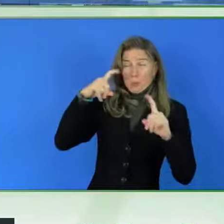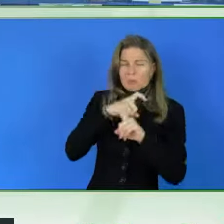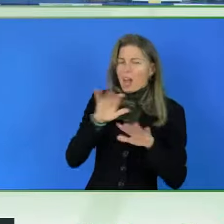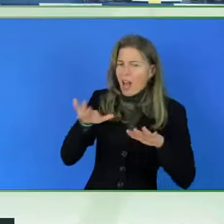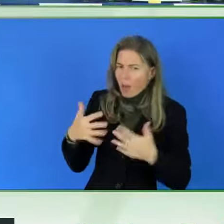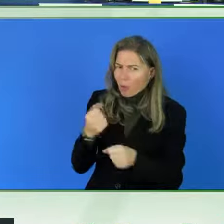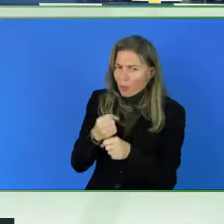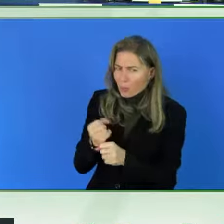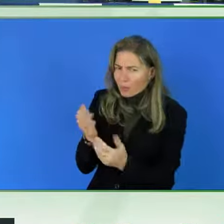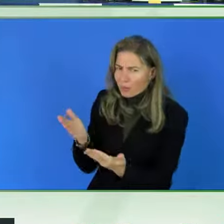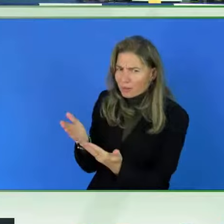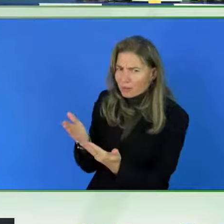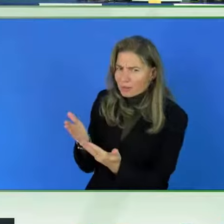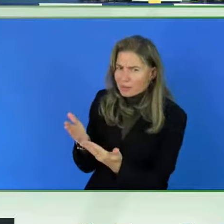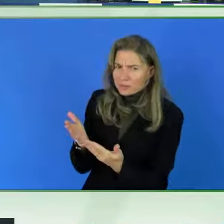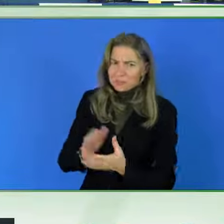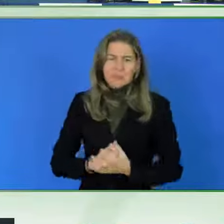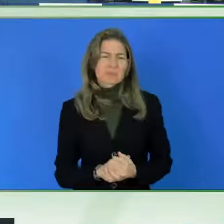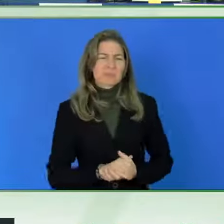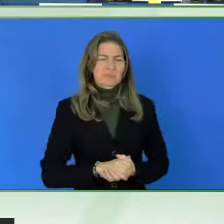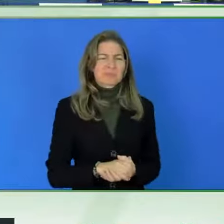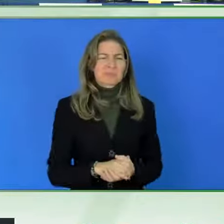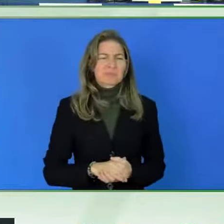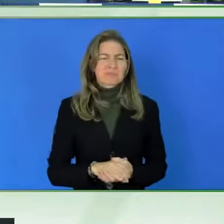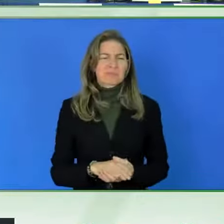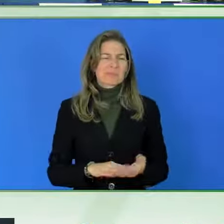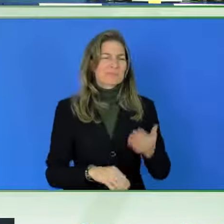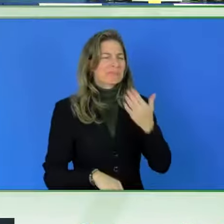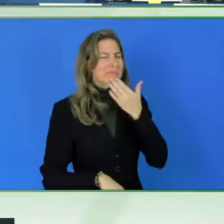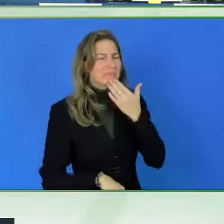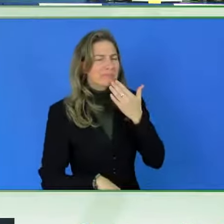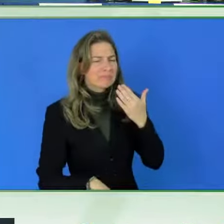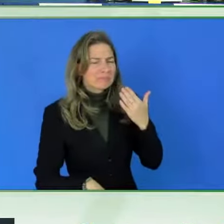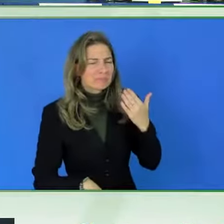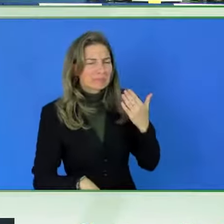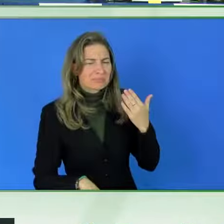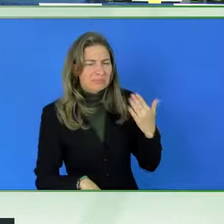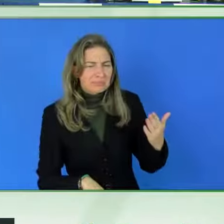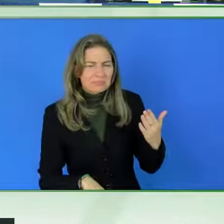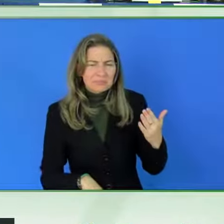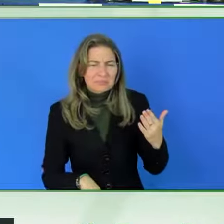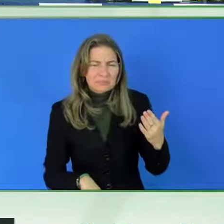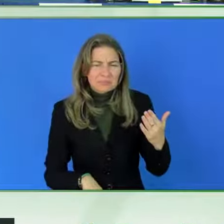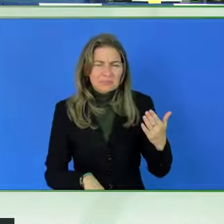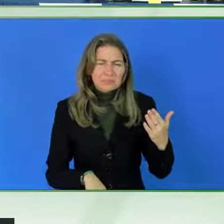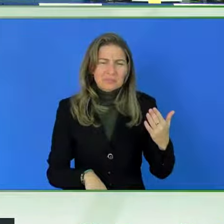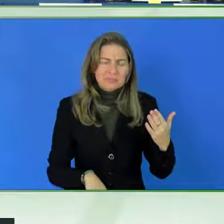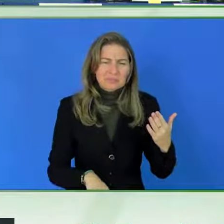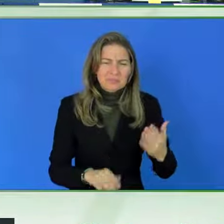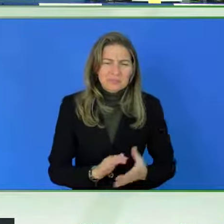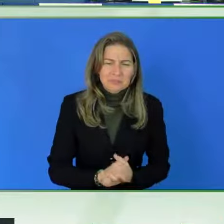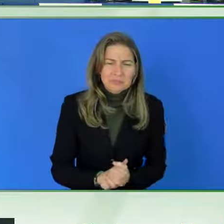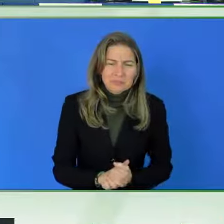Thank you, Holger. I was really pleased to follow Faustino, actually, because our stories start in similar